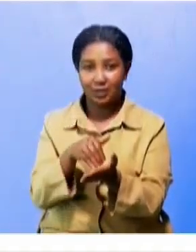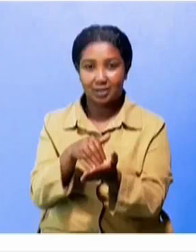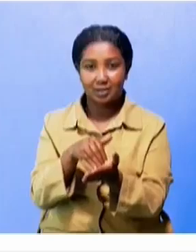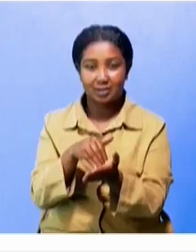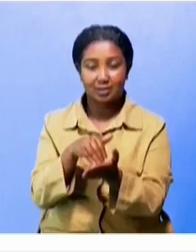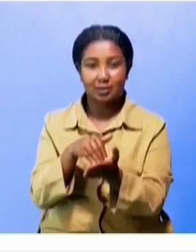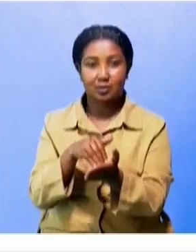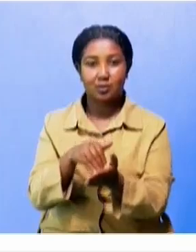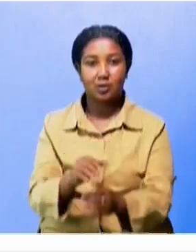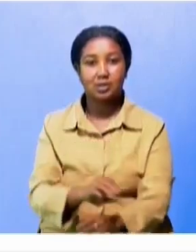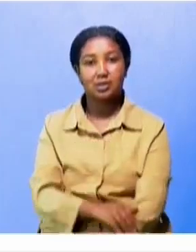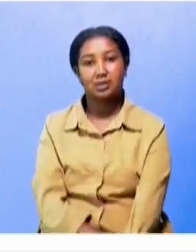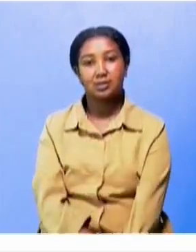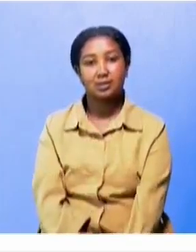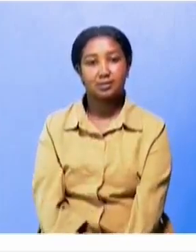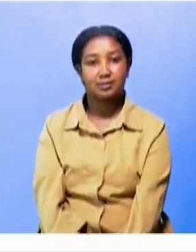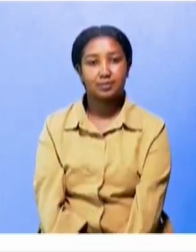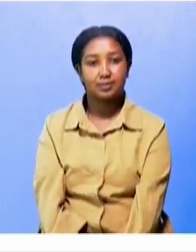of